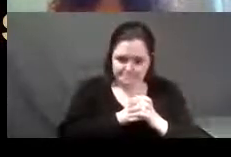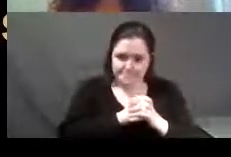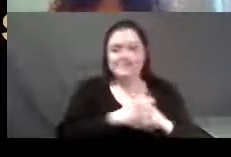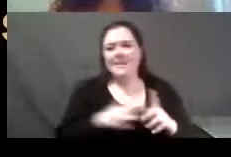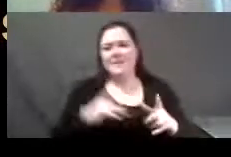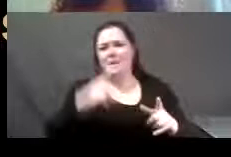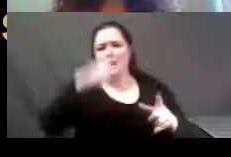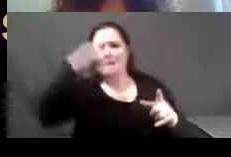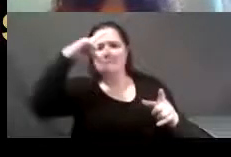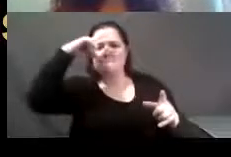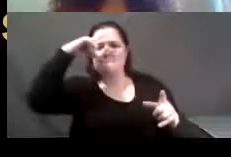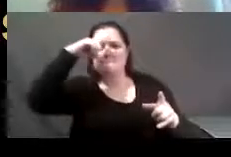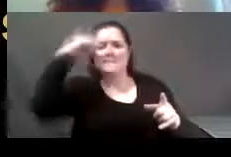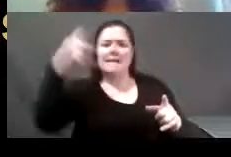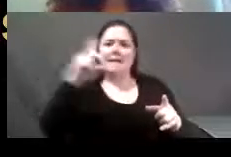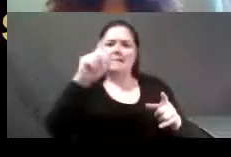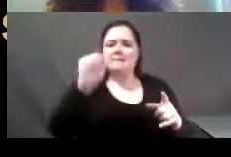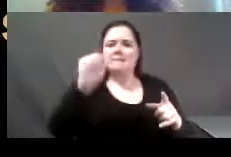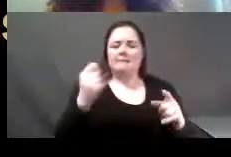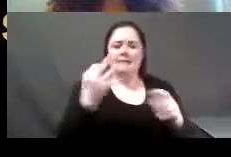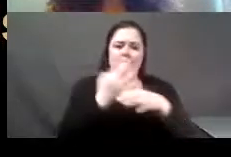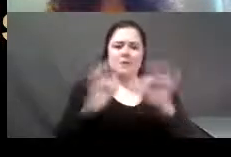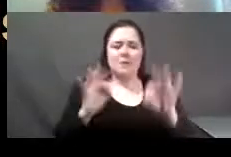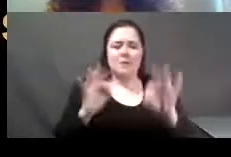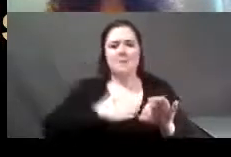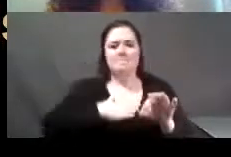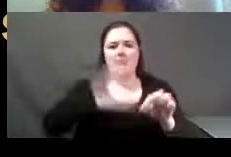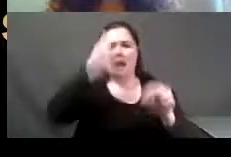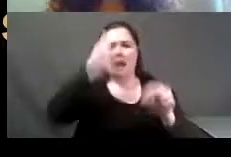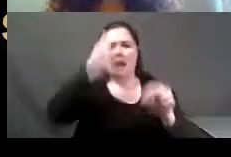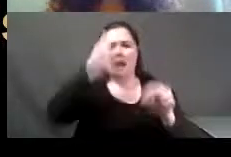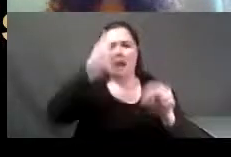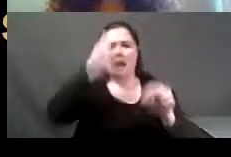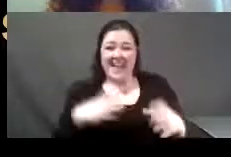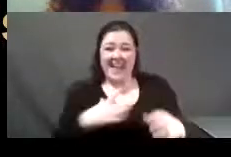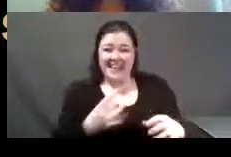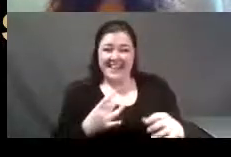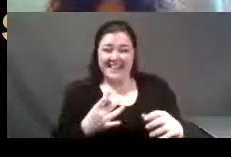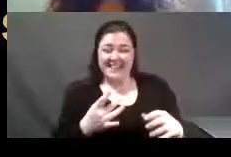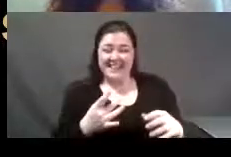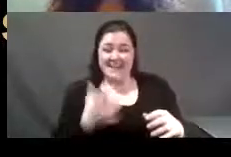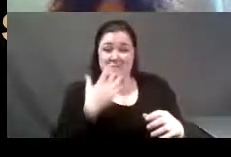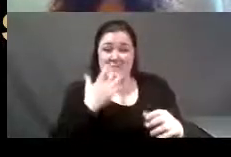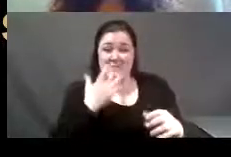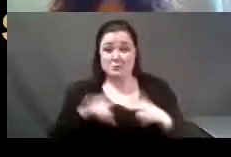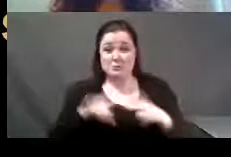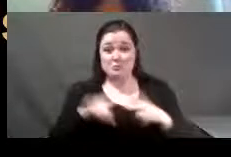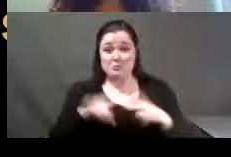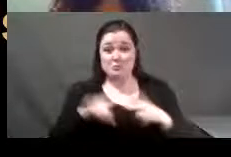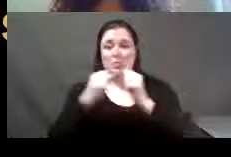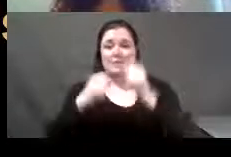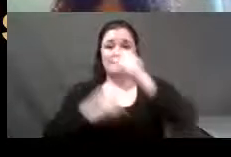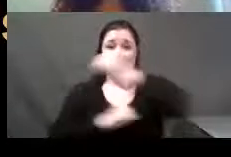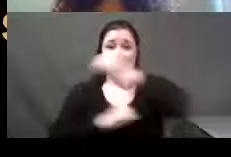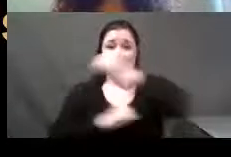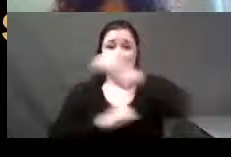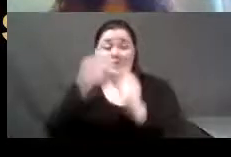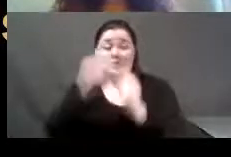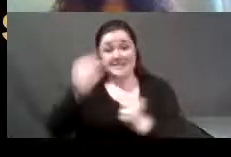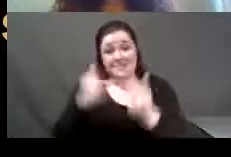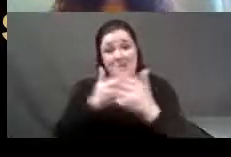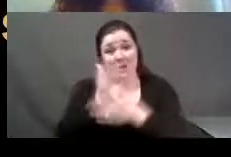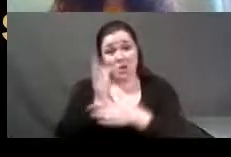that, I like to start, with the foundation of the disability rights movement.